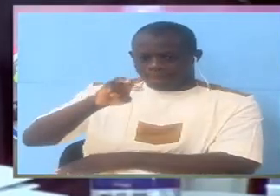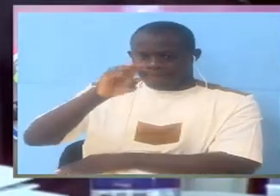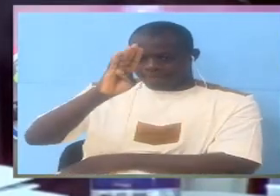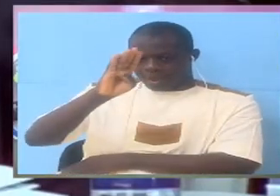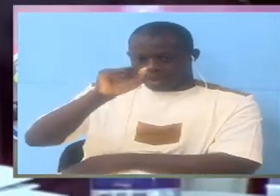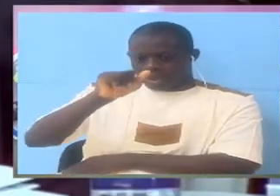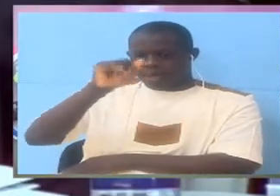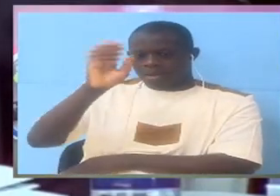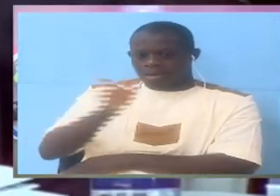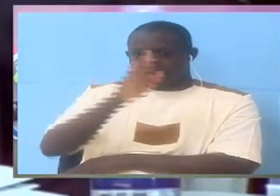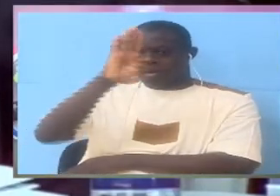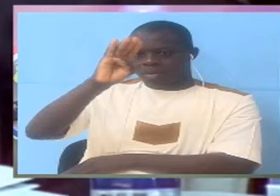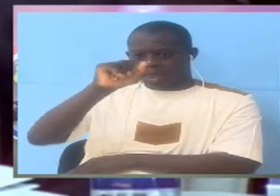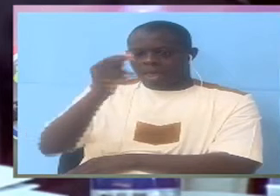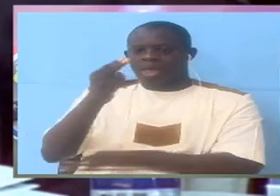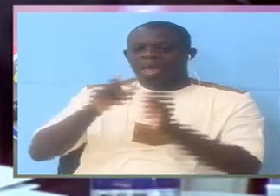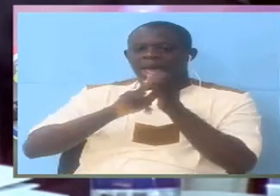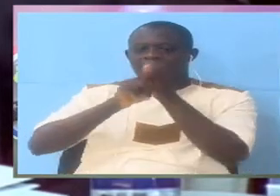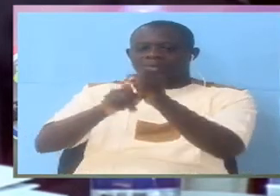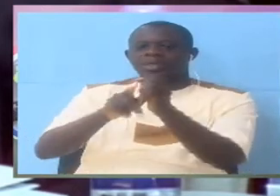Who was Deputy DG?